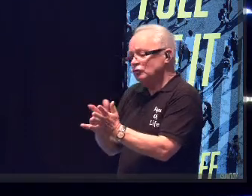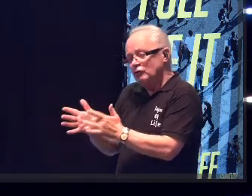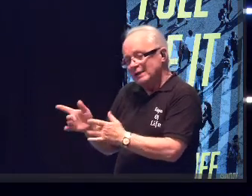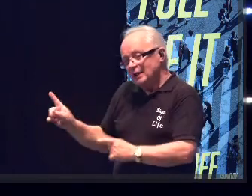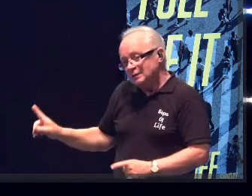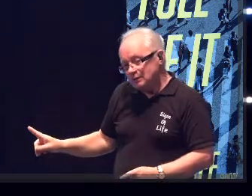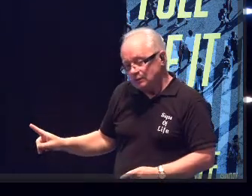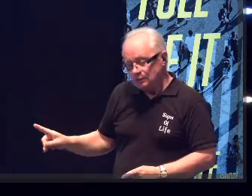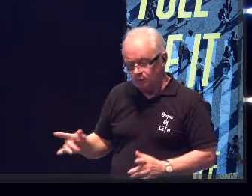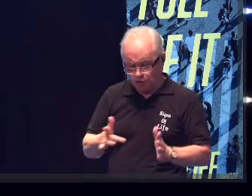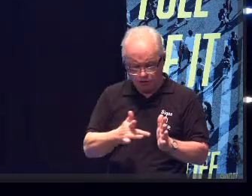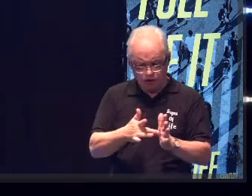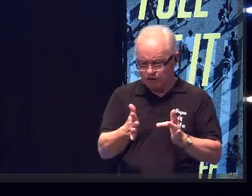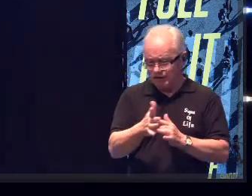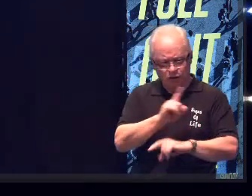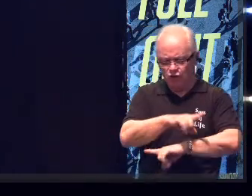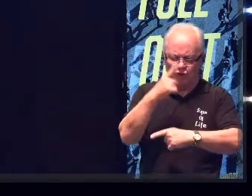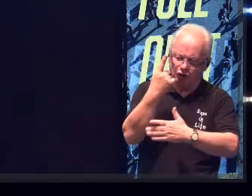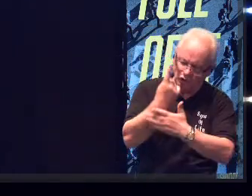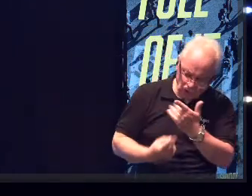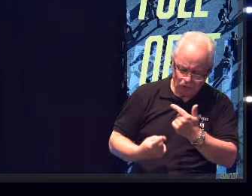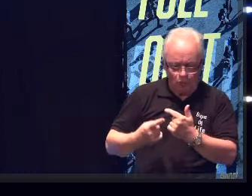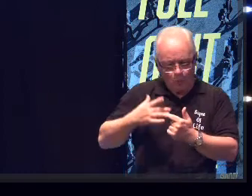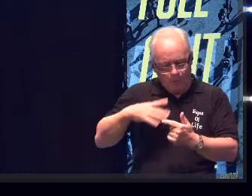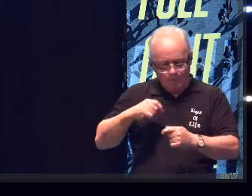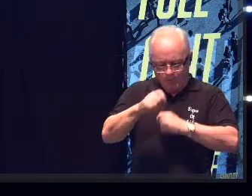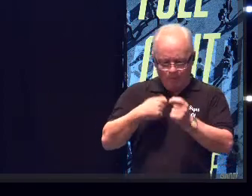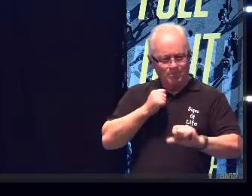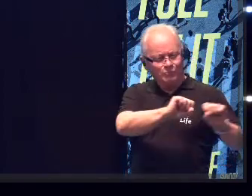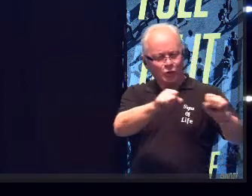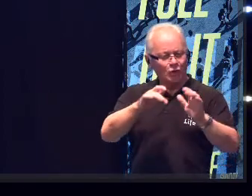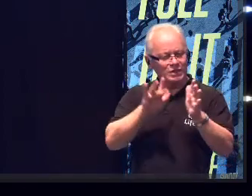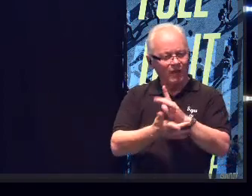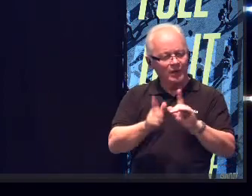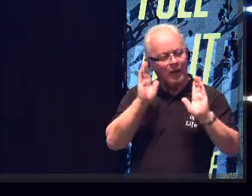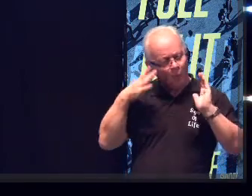Jesus doesn't just want to be your Savior. He wants to be your Lord.